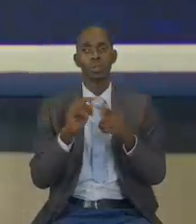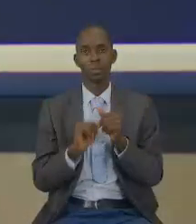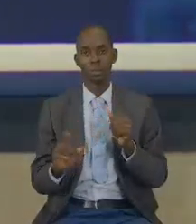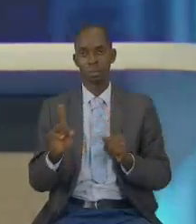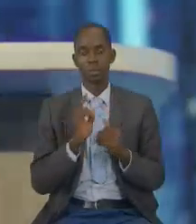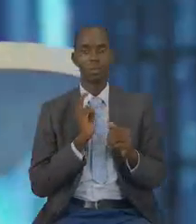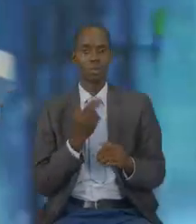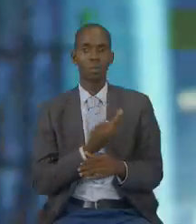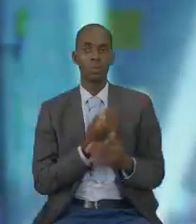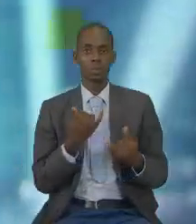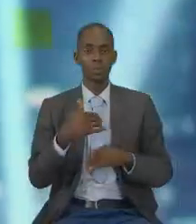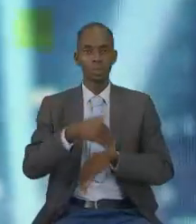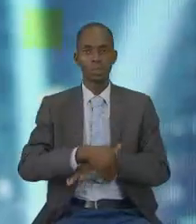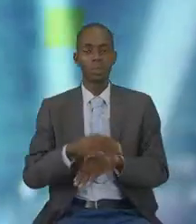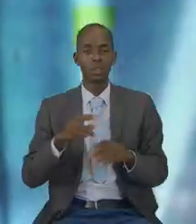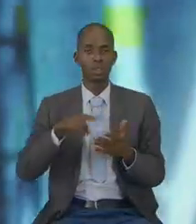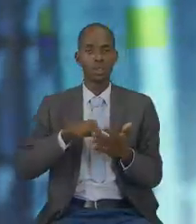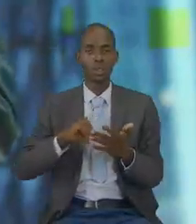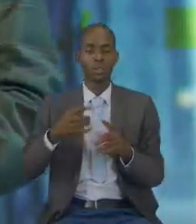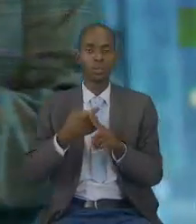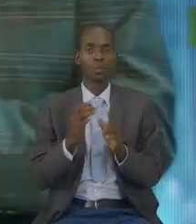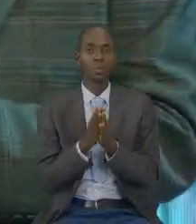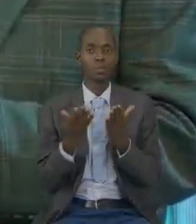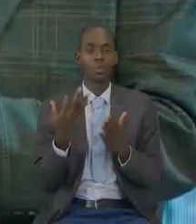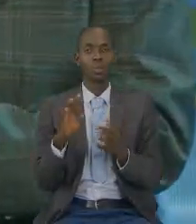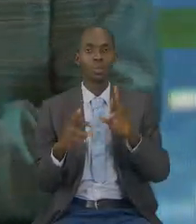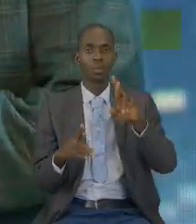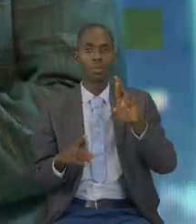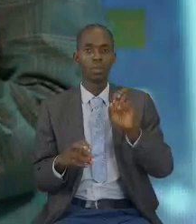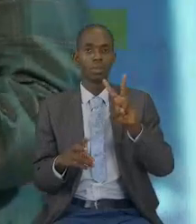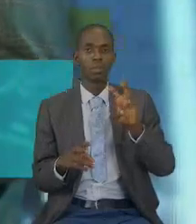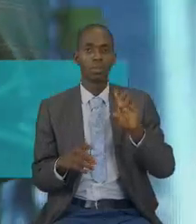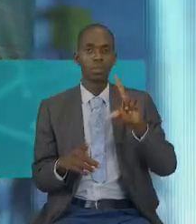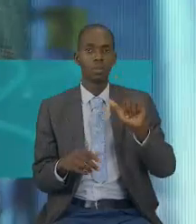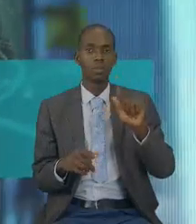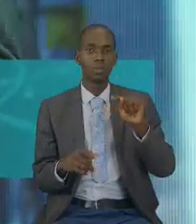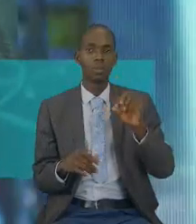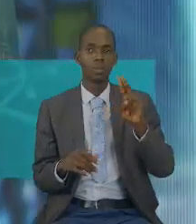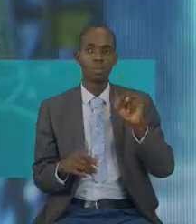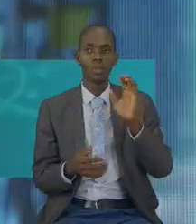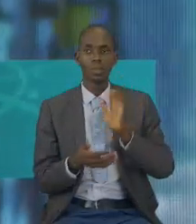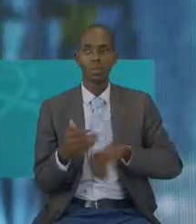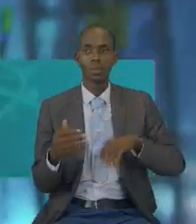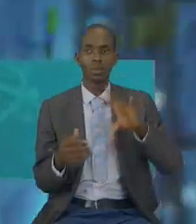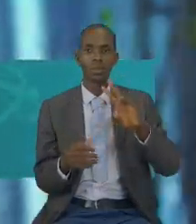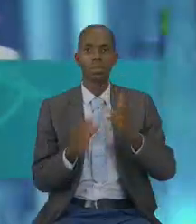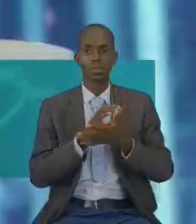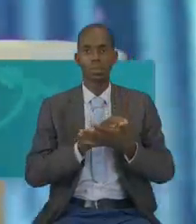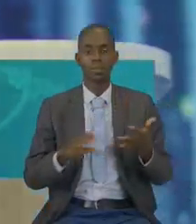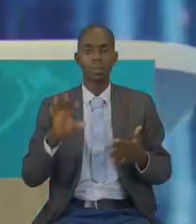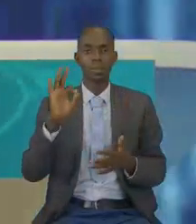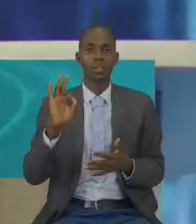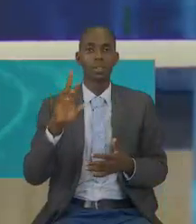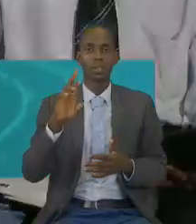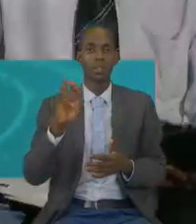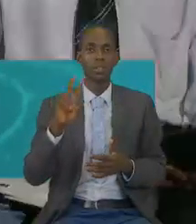I'm looking at Revelation chapter 7, and I'm reading from verse 9. Revelation chapter 7, and we're reading